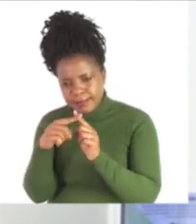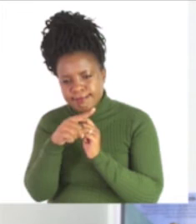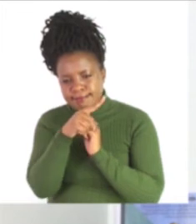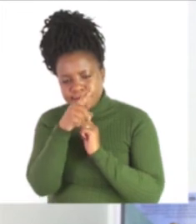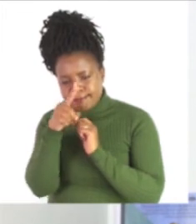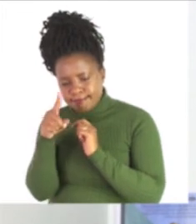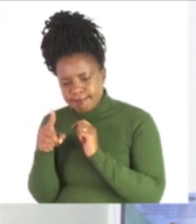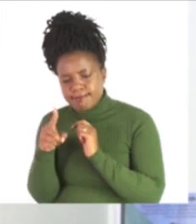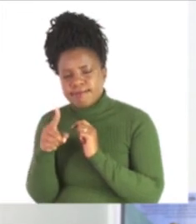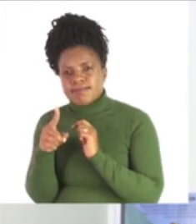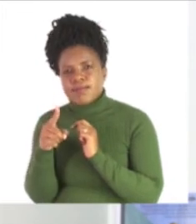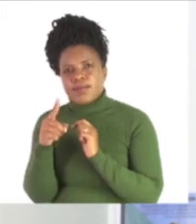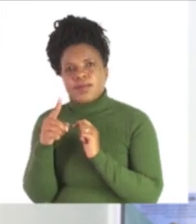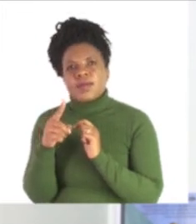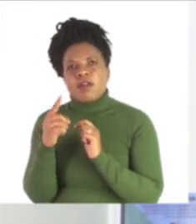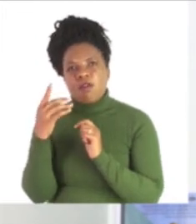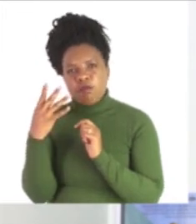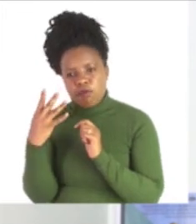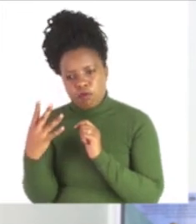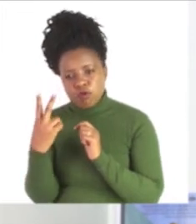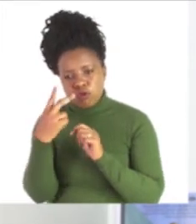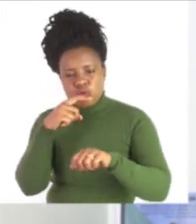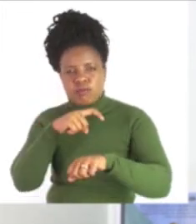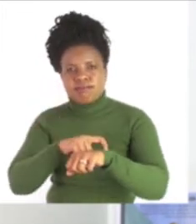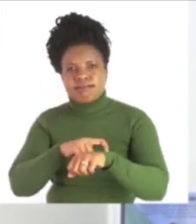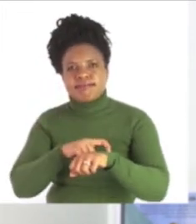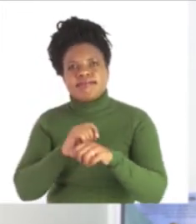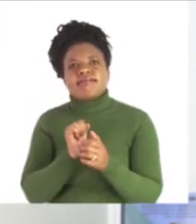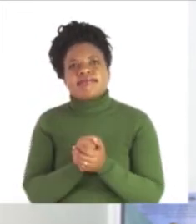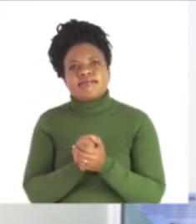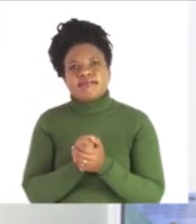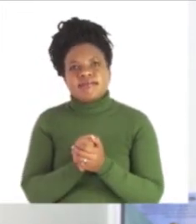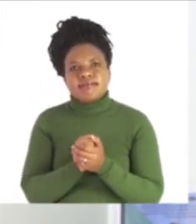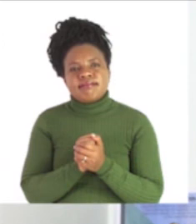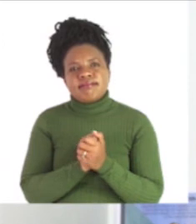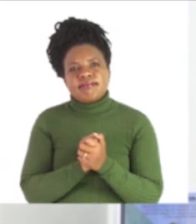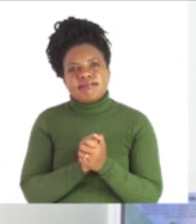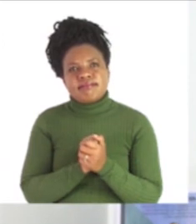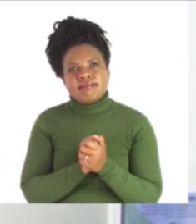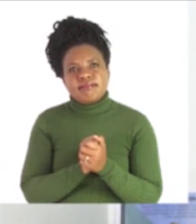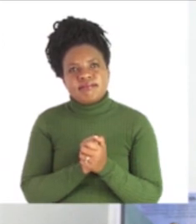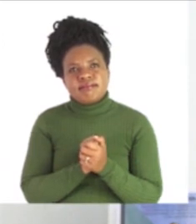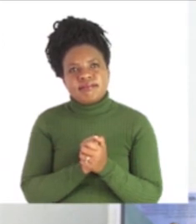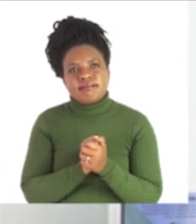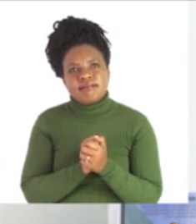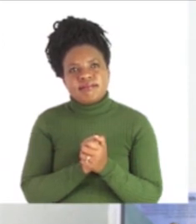have 4 2 times, given that we have to multiply. So it's a